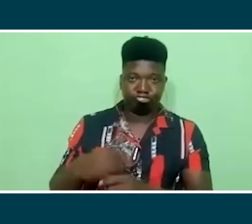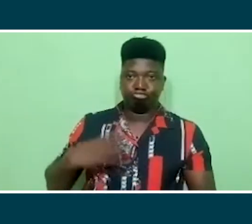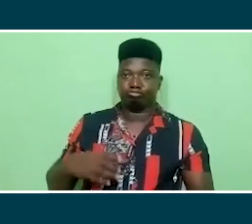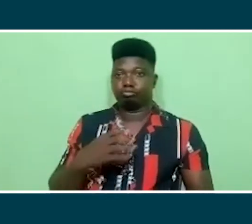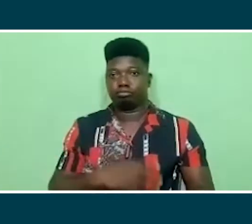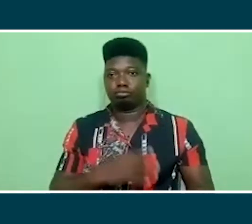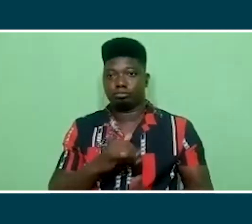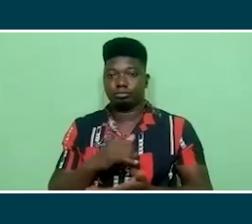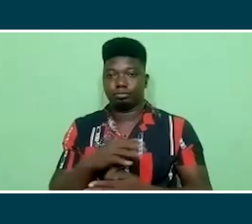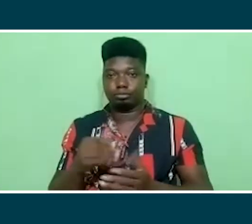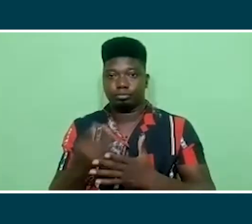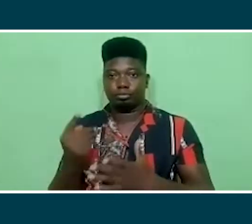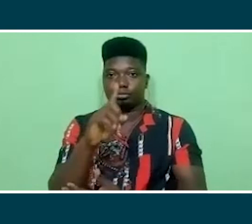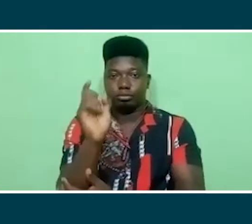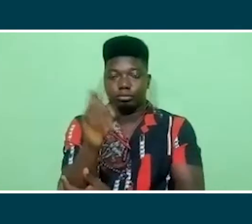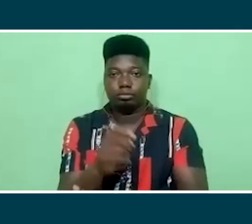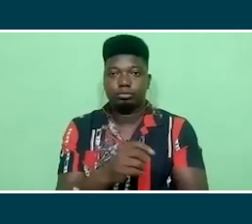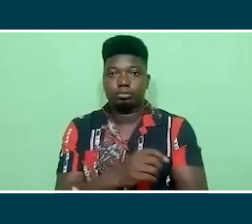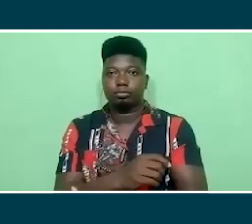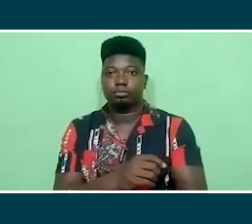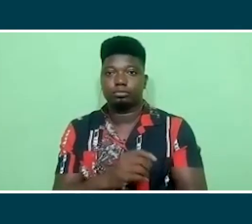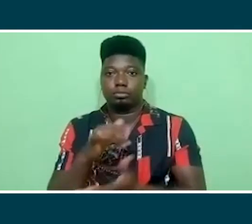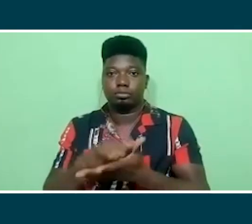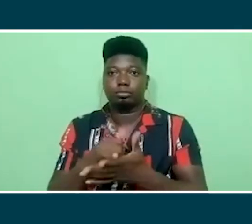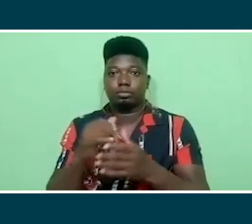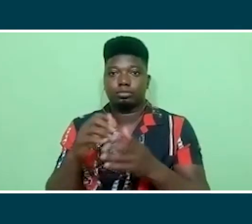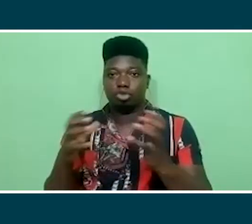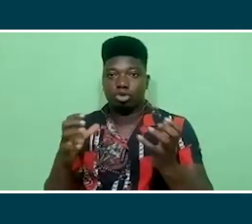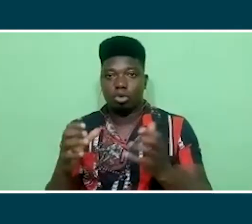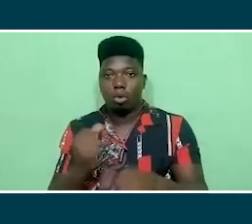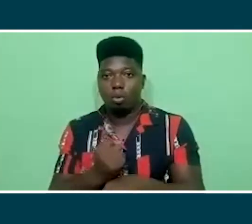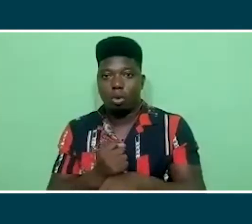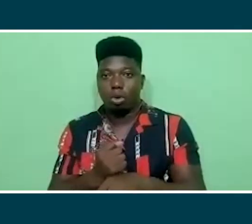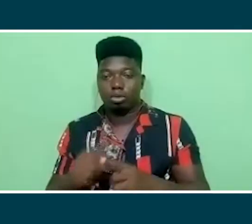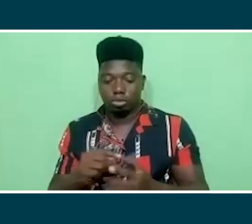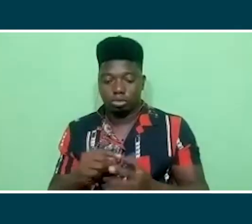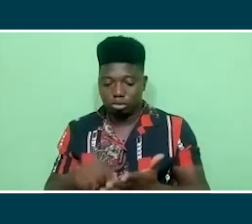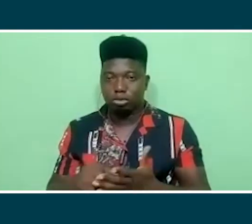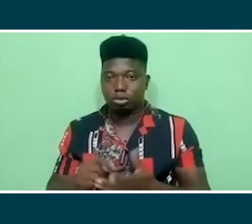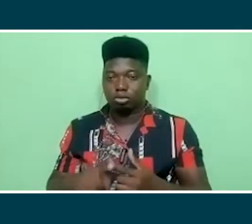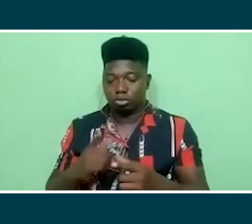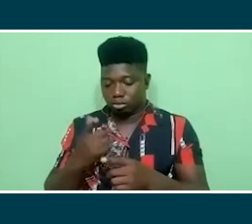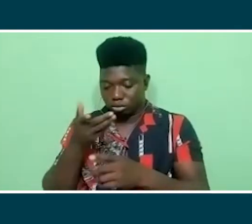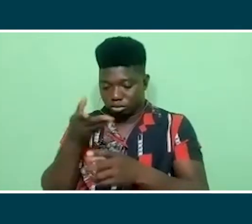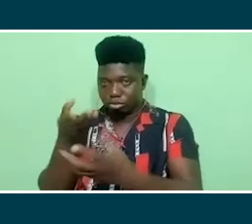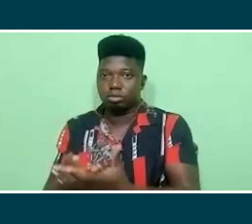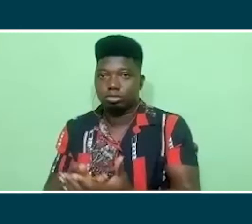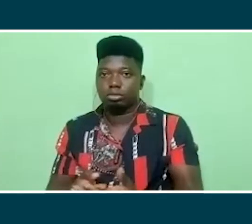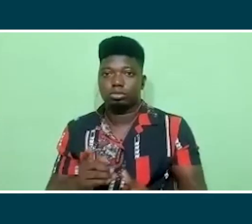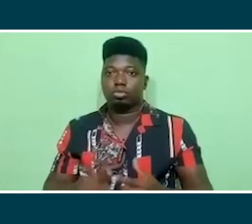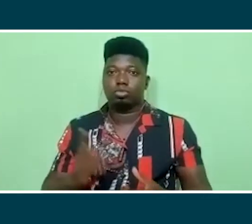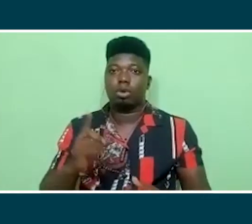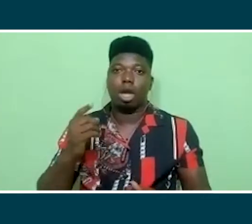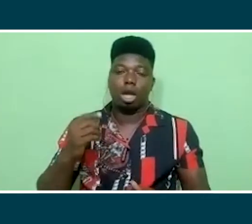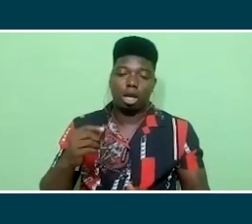so intentional. I imagine it took so much work for this camp to get to where it was probably 5 years ago to now. But to see